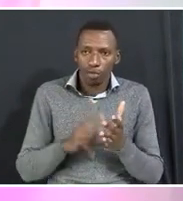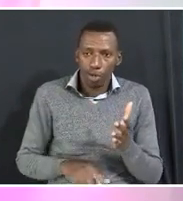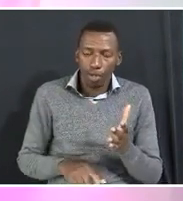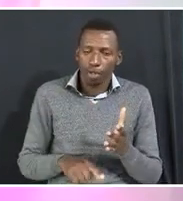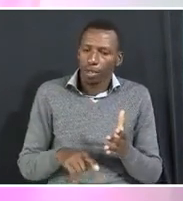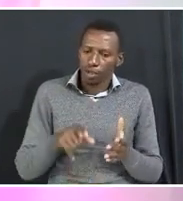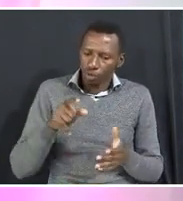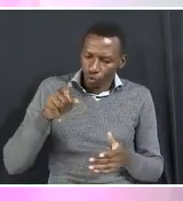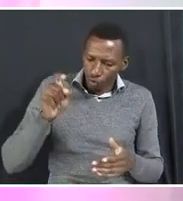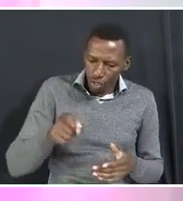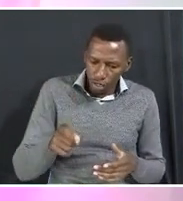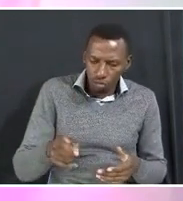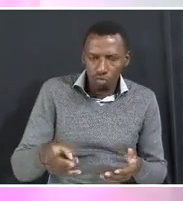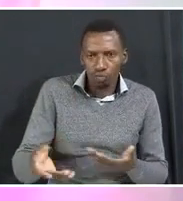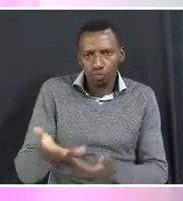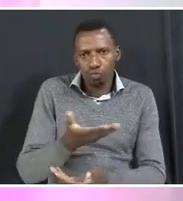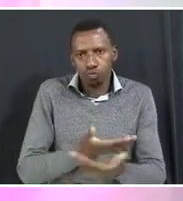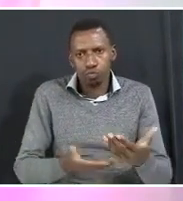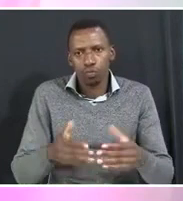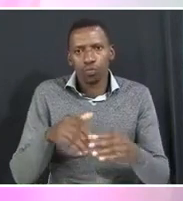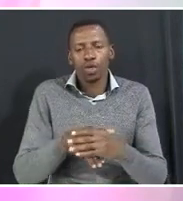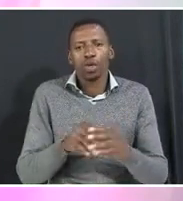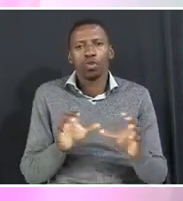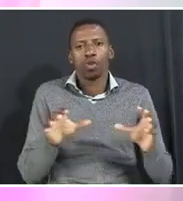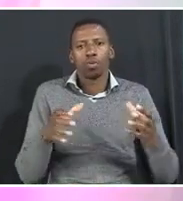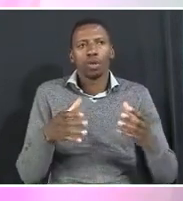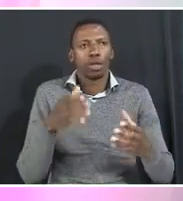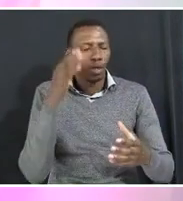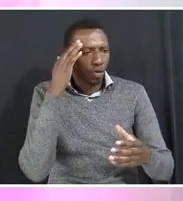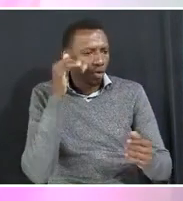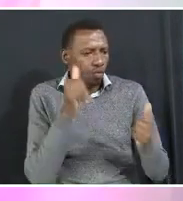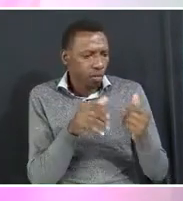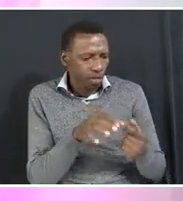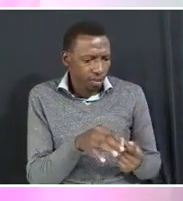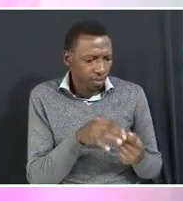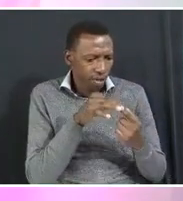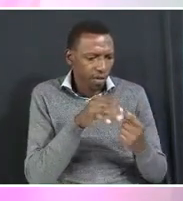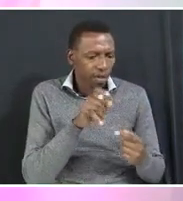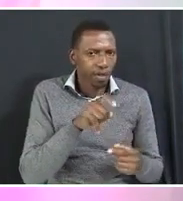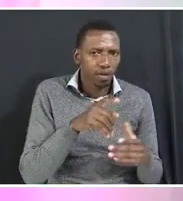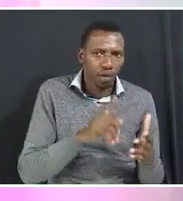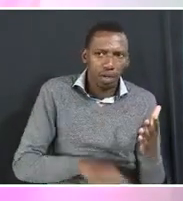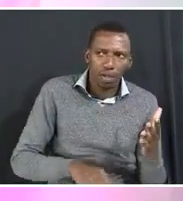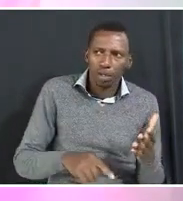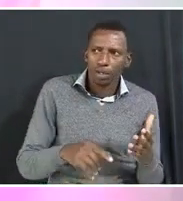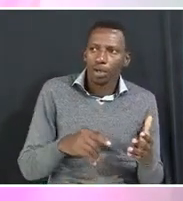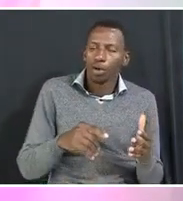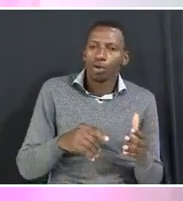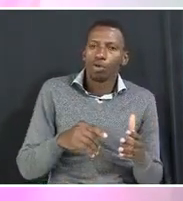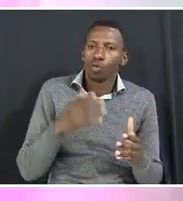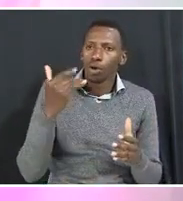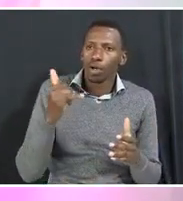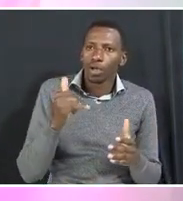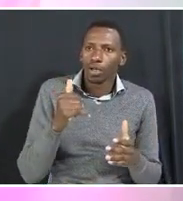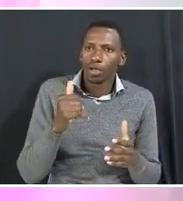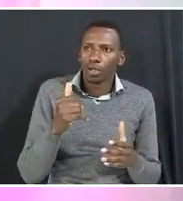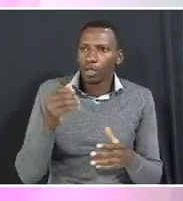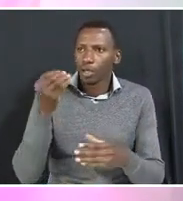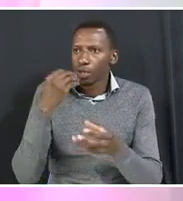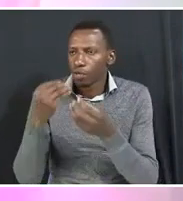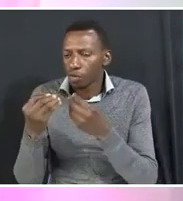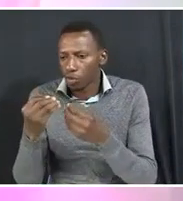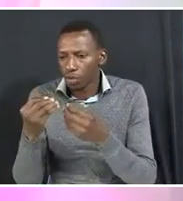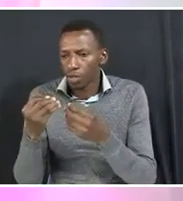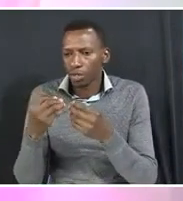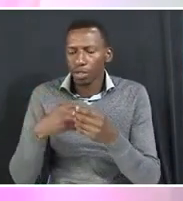the community and identify what are the specific needs, because food, clothing, and shelter, these are